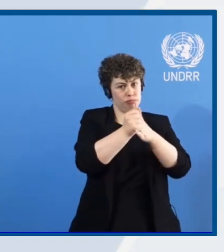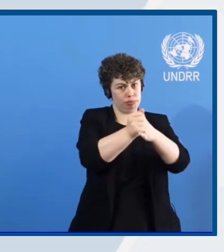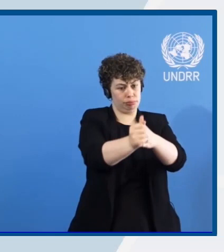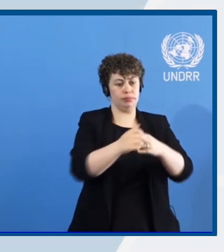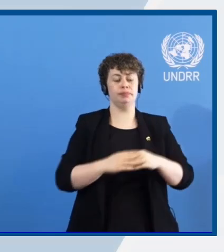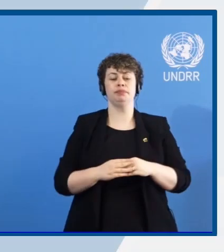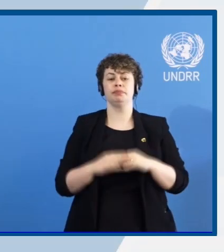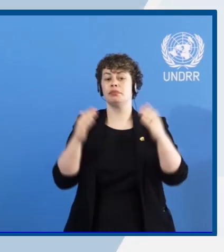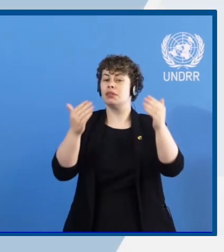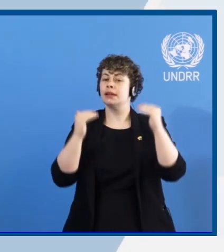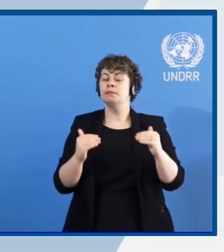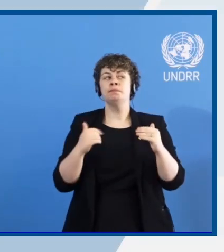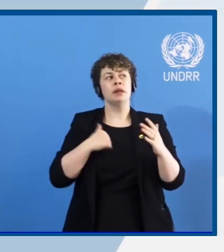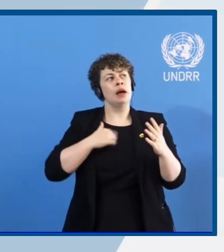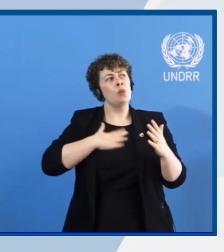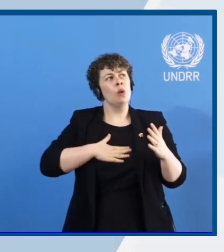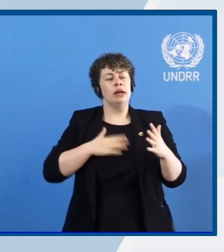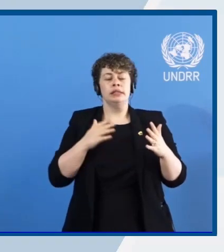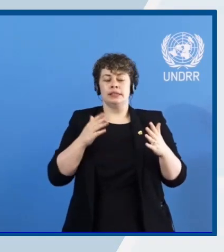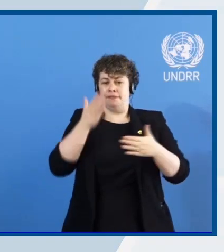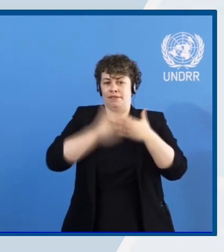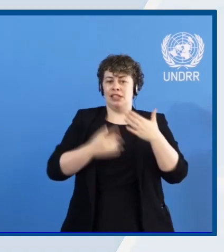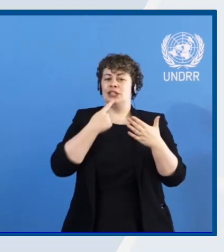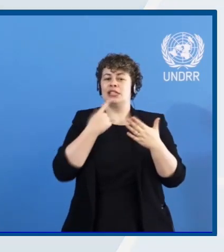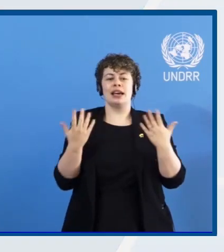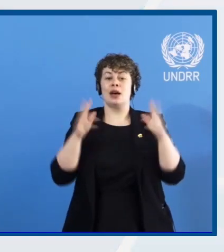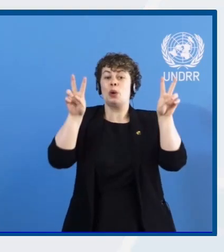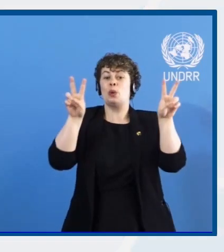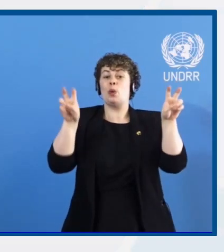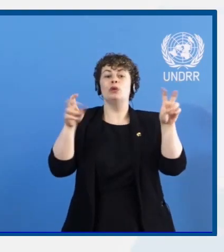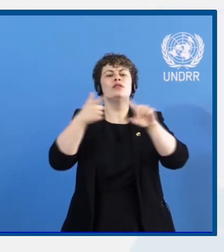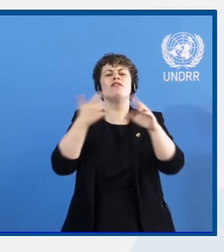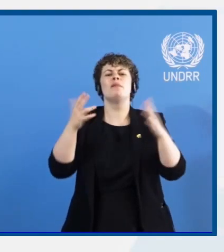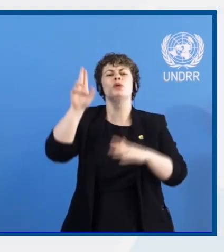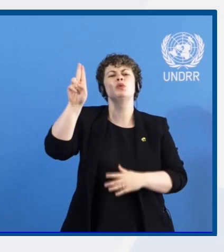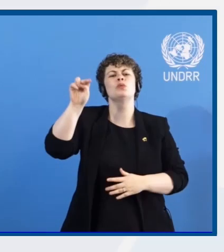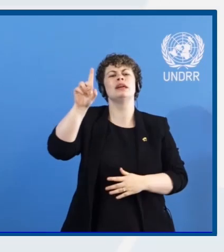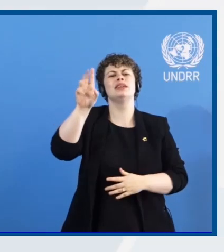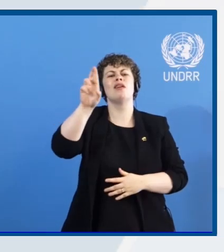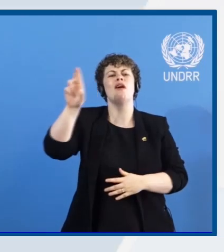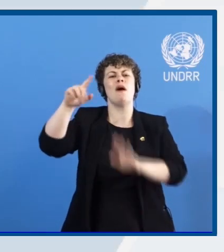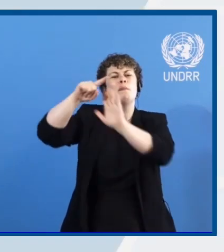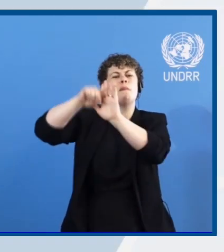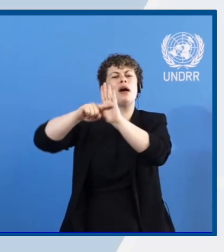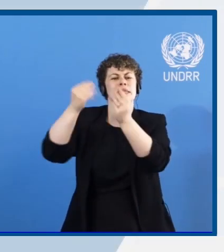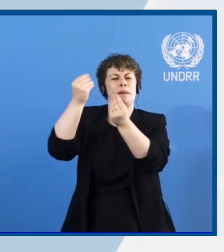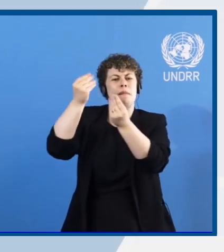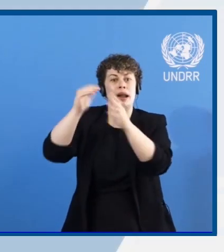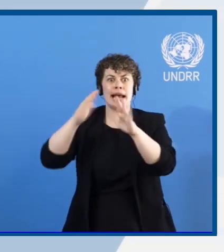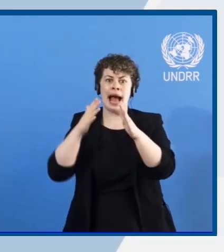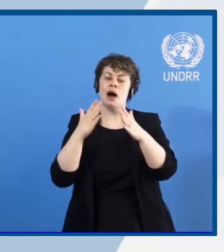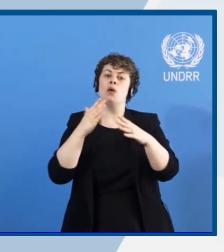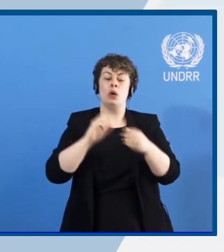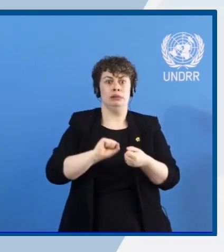want to close with a quote from the UNDR's policy brief on financing, prevention, and